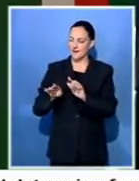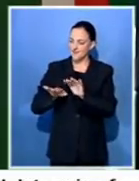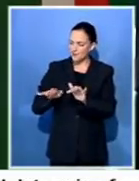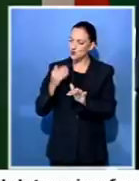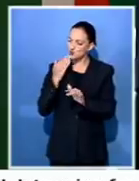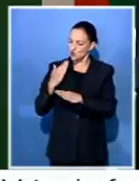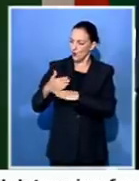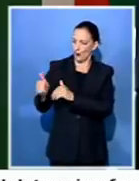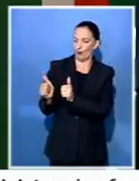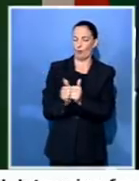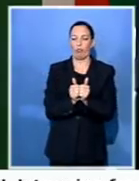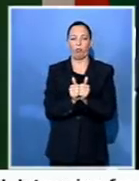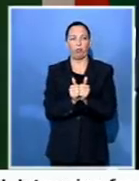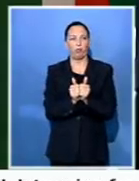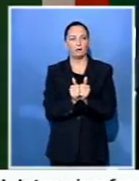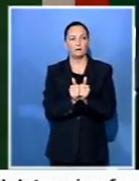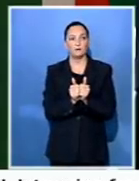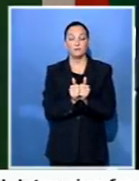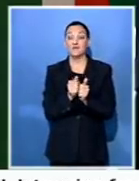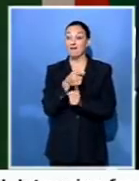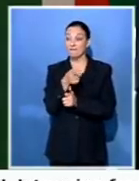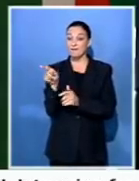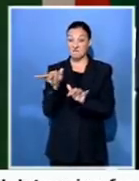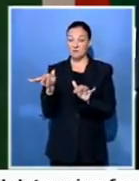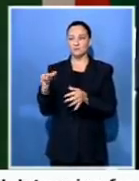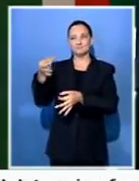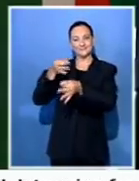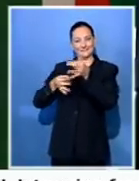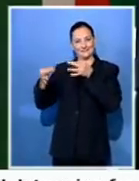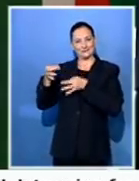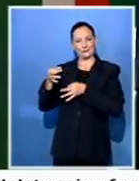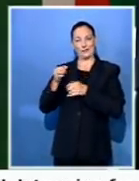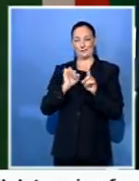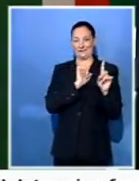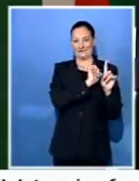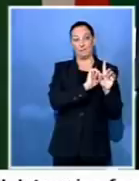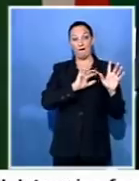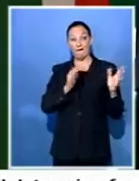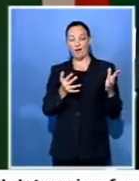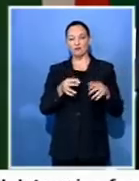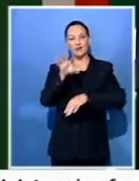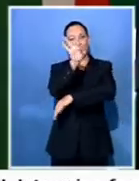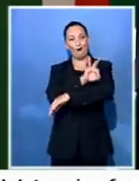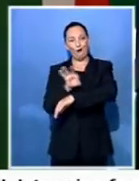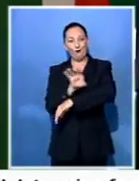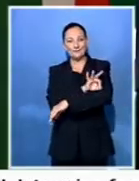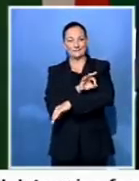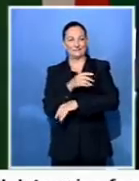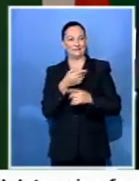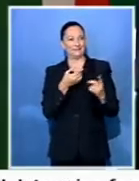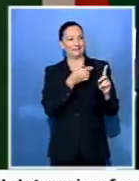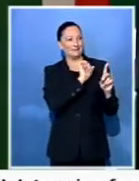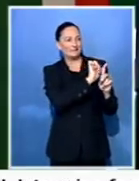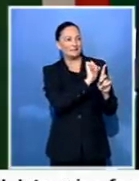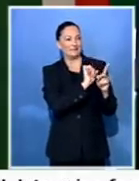him. They described him as an architect of a democratic, efficient,